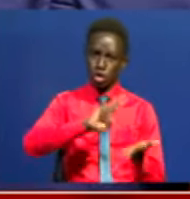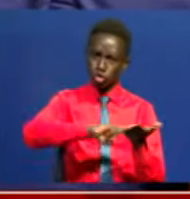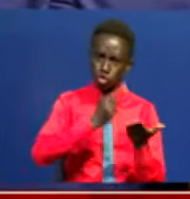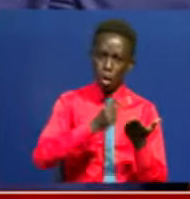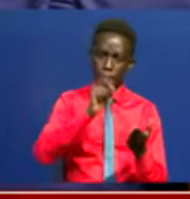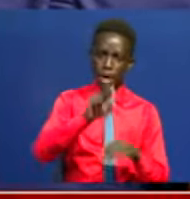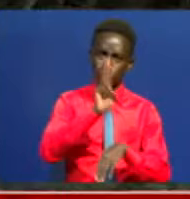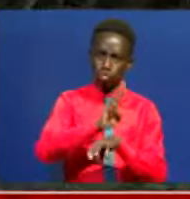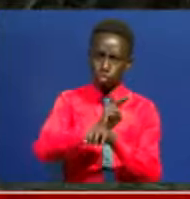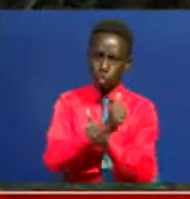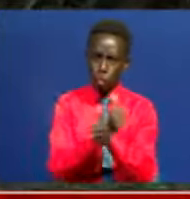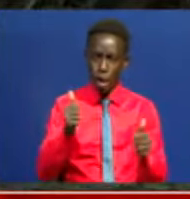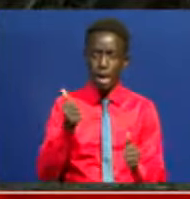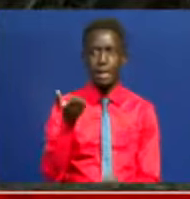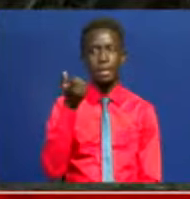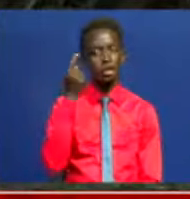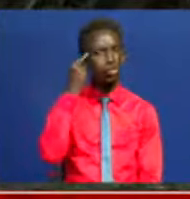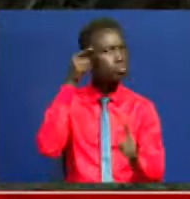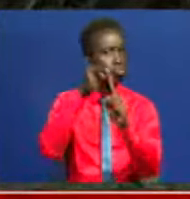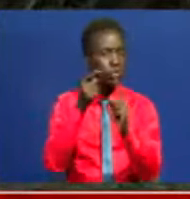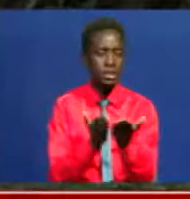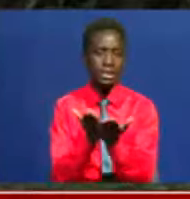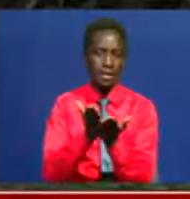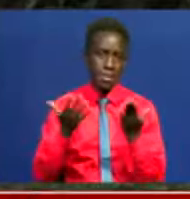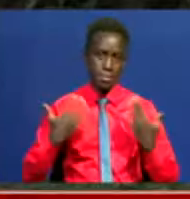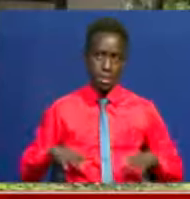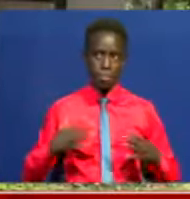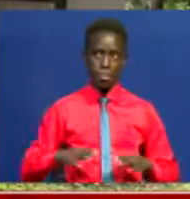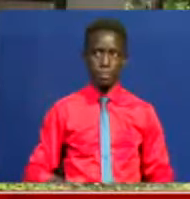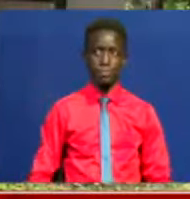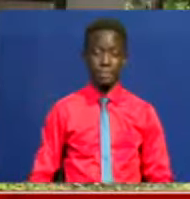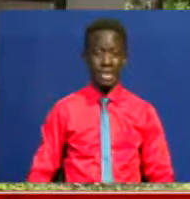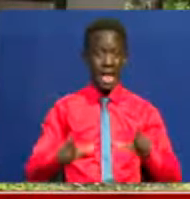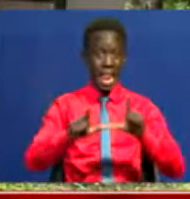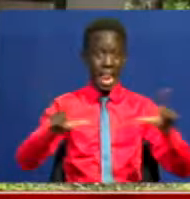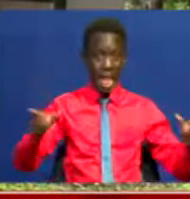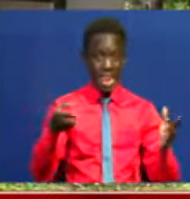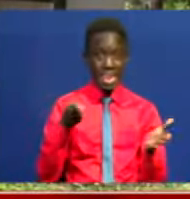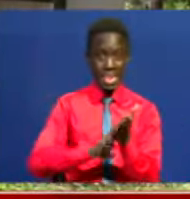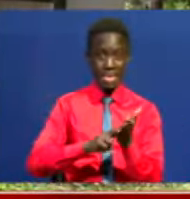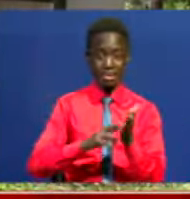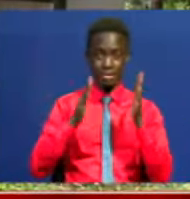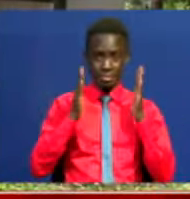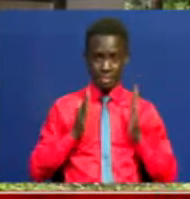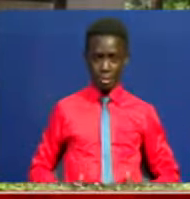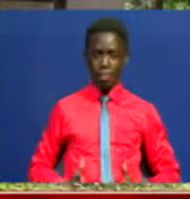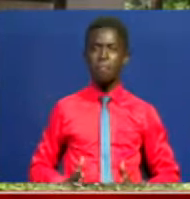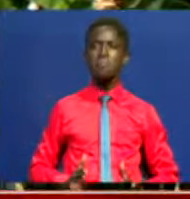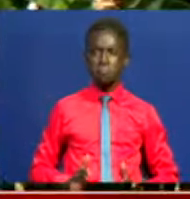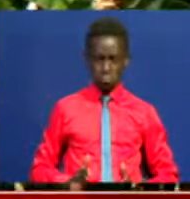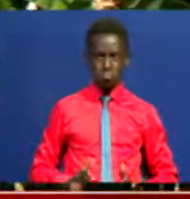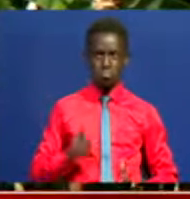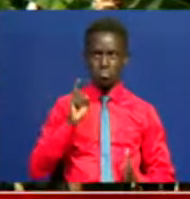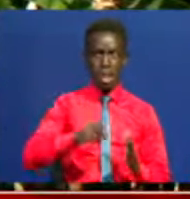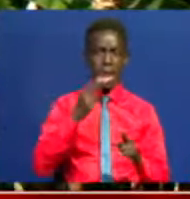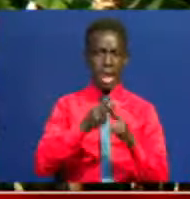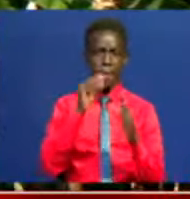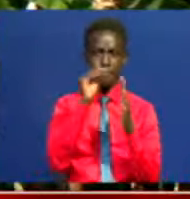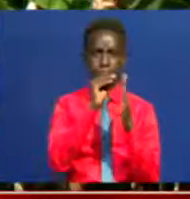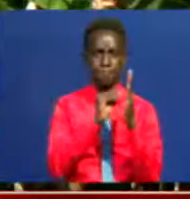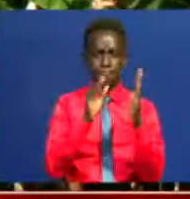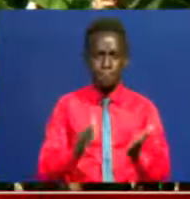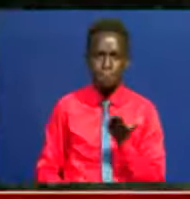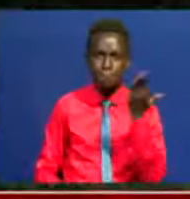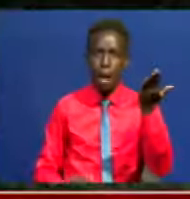we serve the people. Subsequently, the Kakamega Land Registrar has been directed to issue new title deeds in the name of the government. The newly acquired